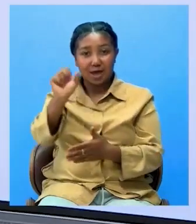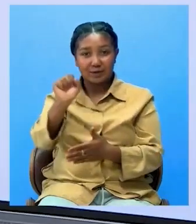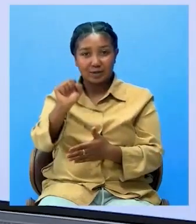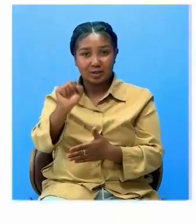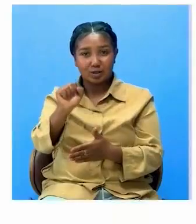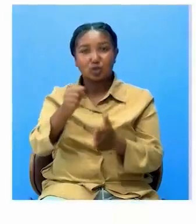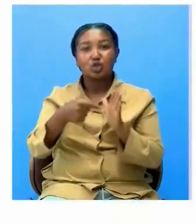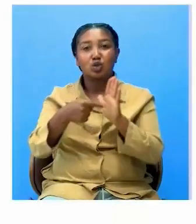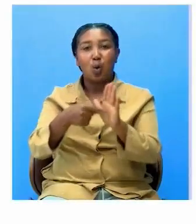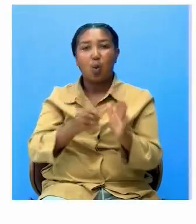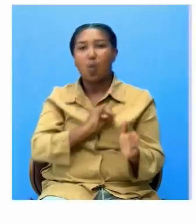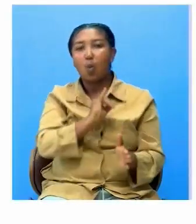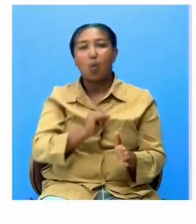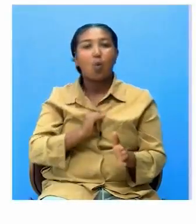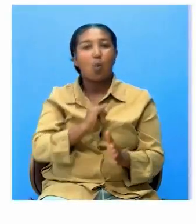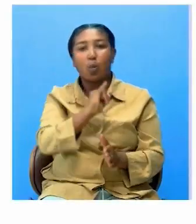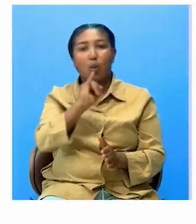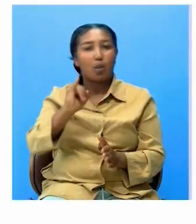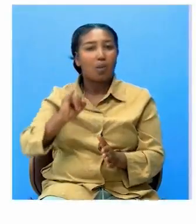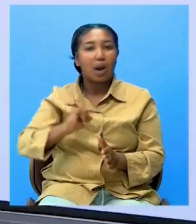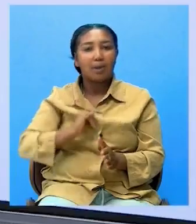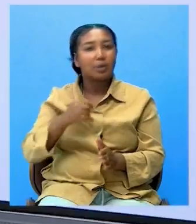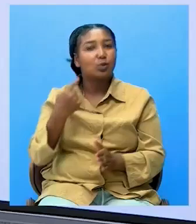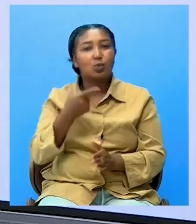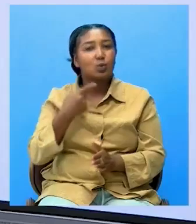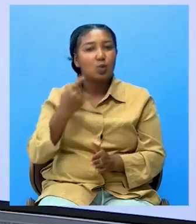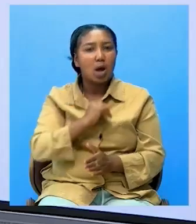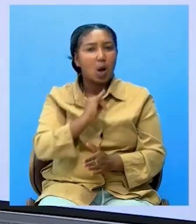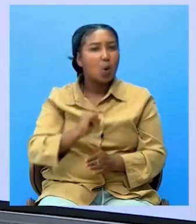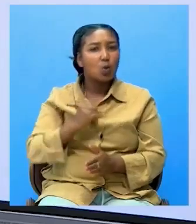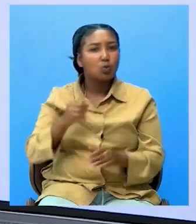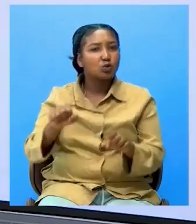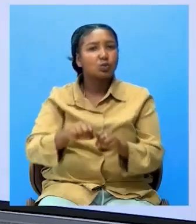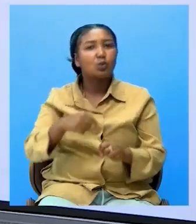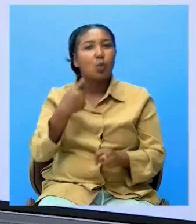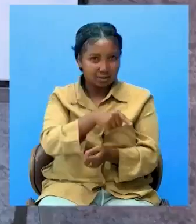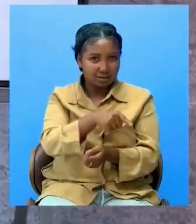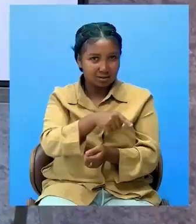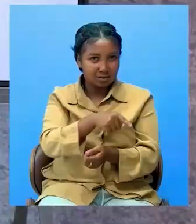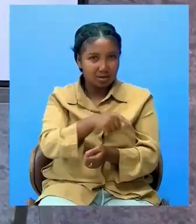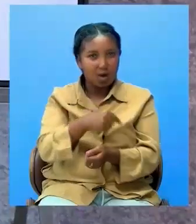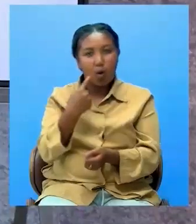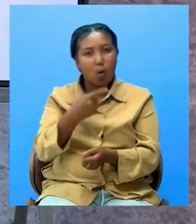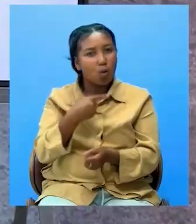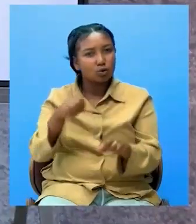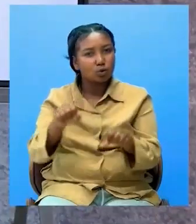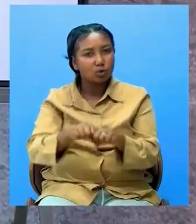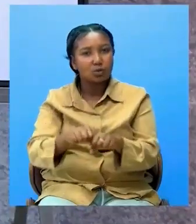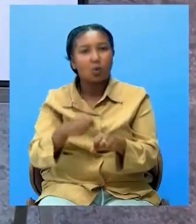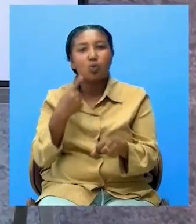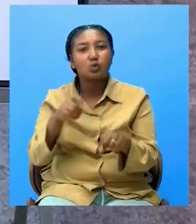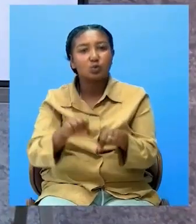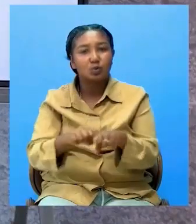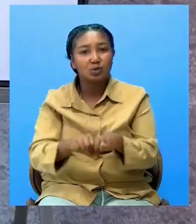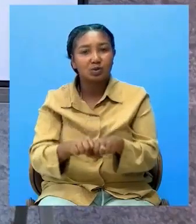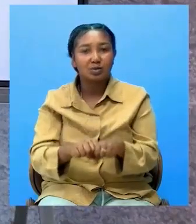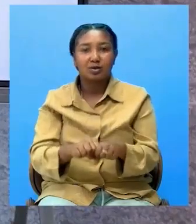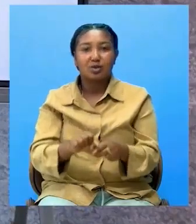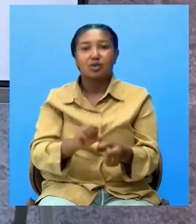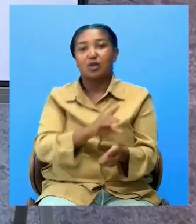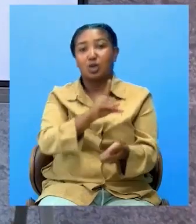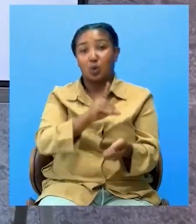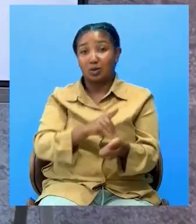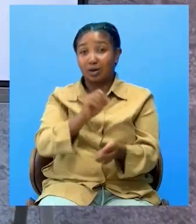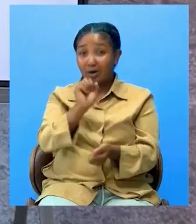here, apostrophe S shows who owns the shoes. Who owns the shoes, student? The